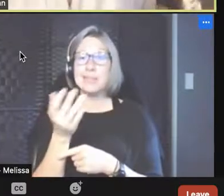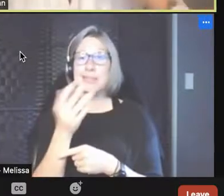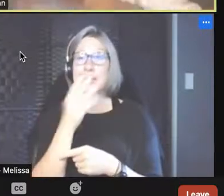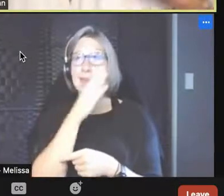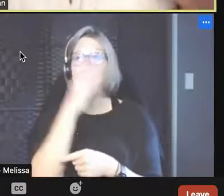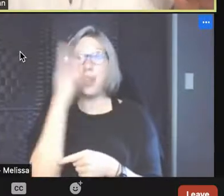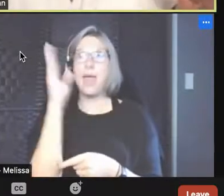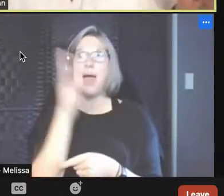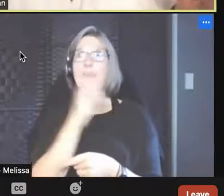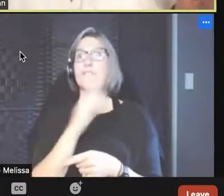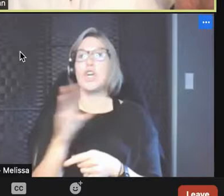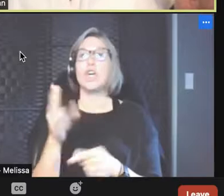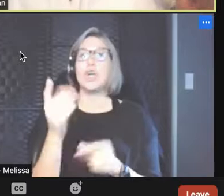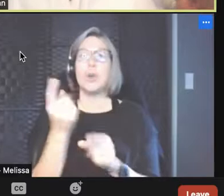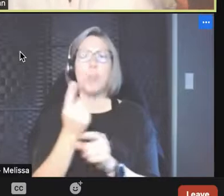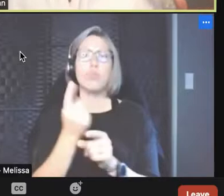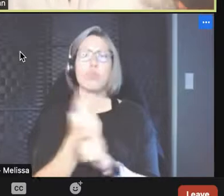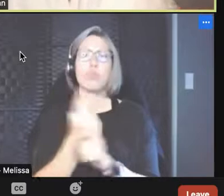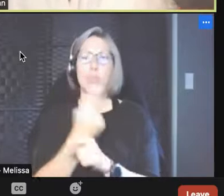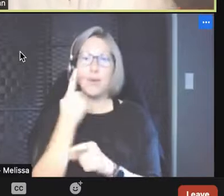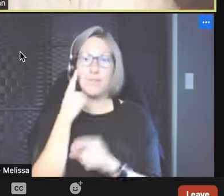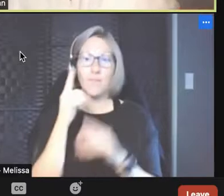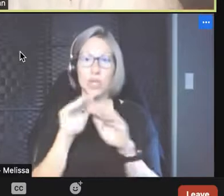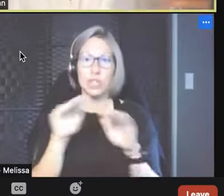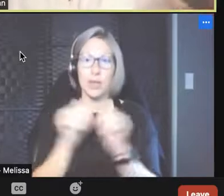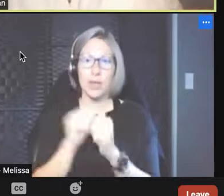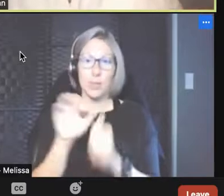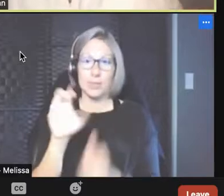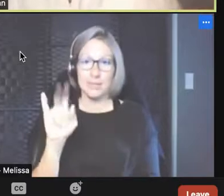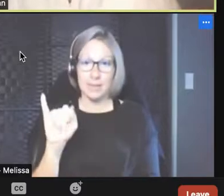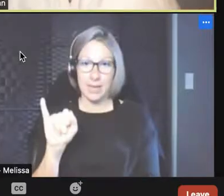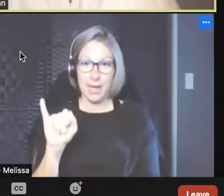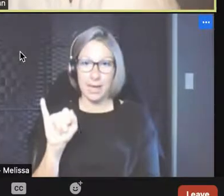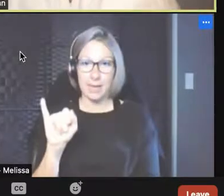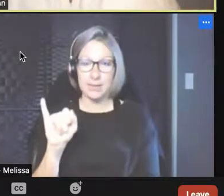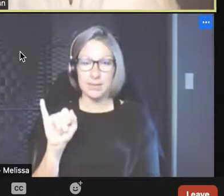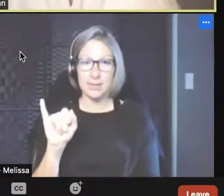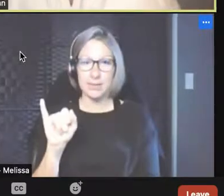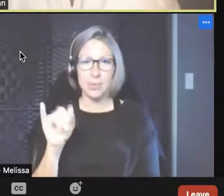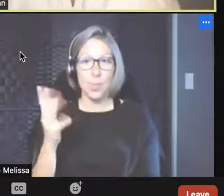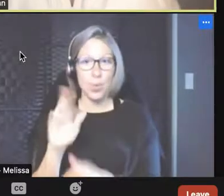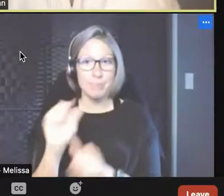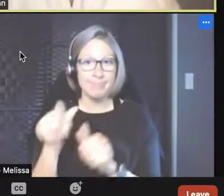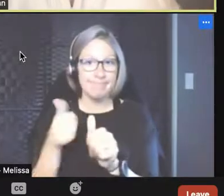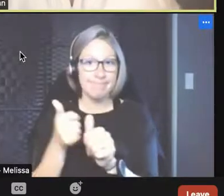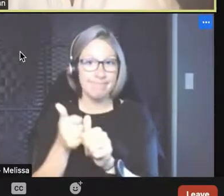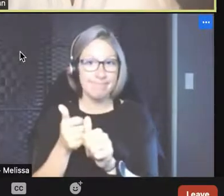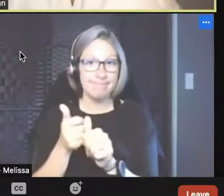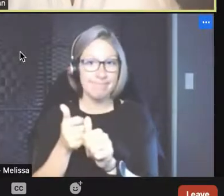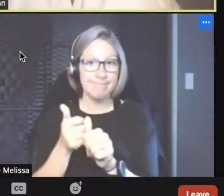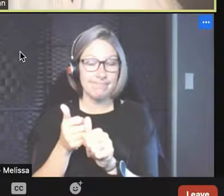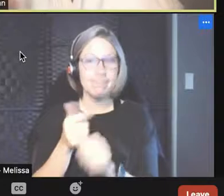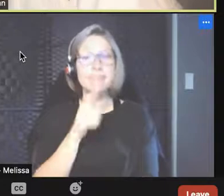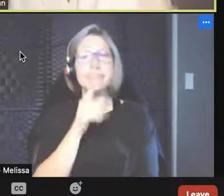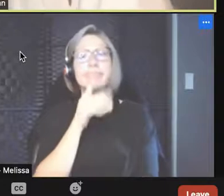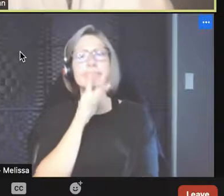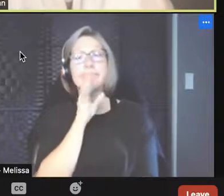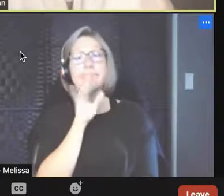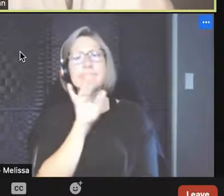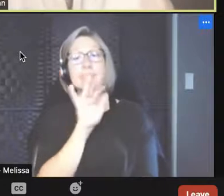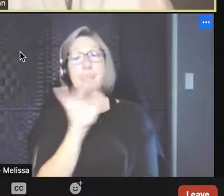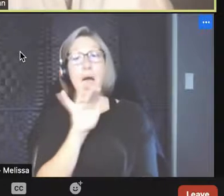appropriate for any child with CVI. So what's the compensation? We ask the child to verbally spell the words. It's